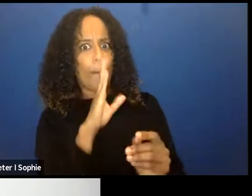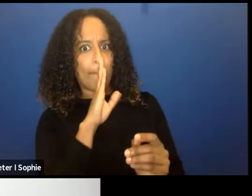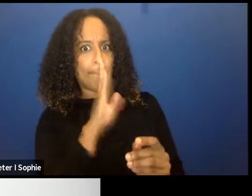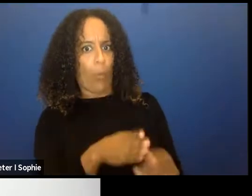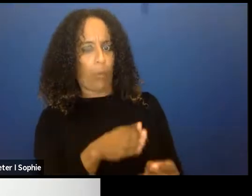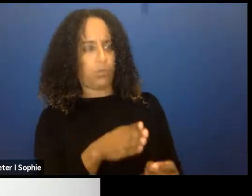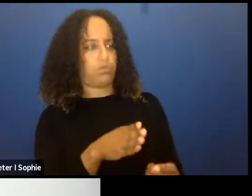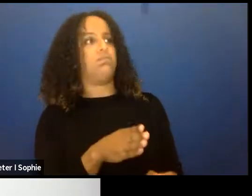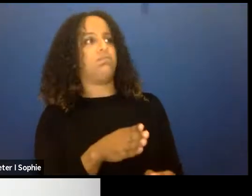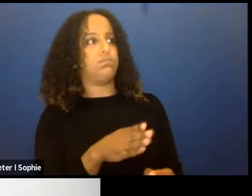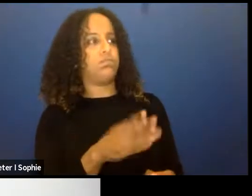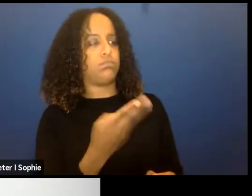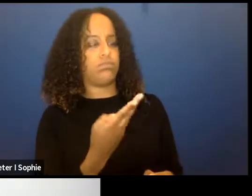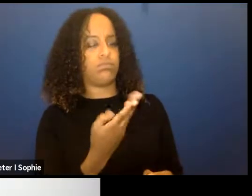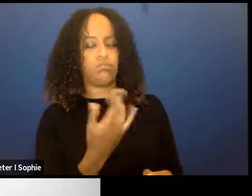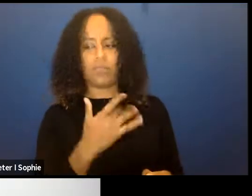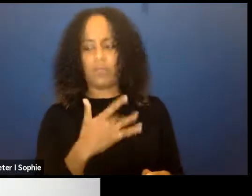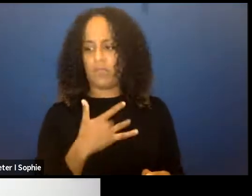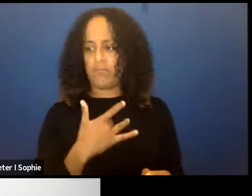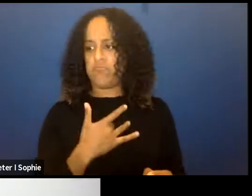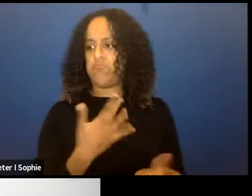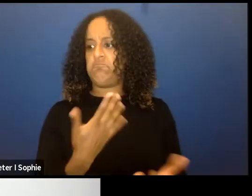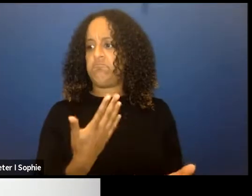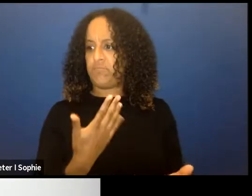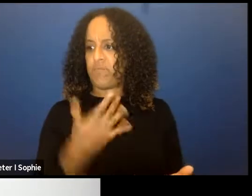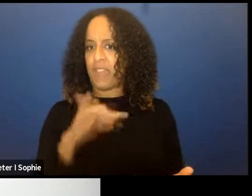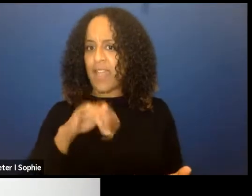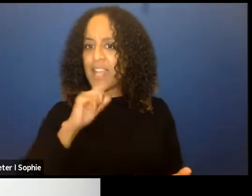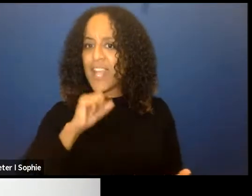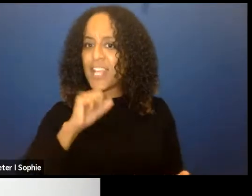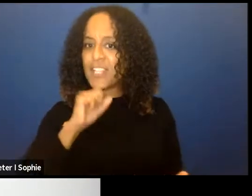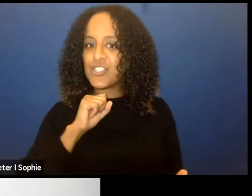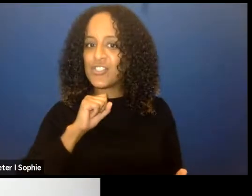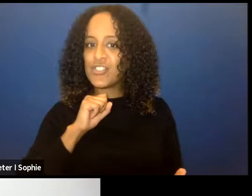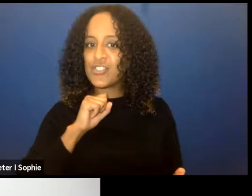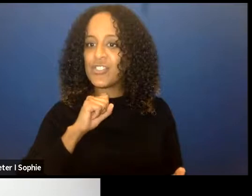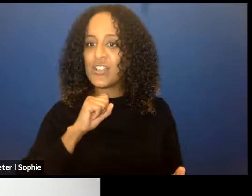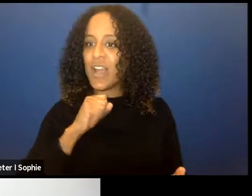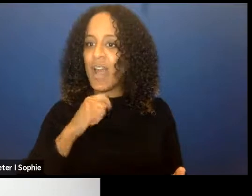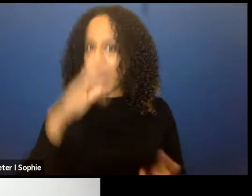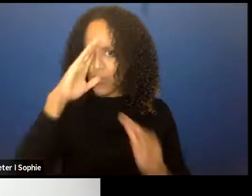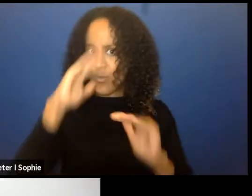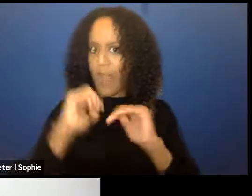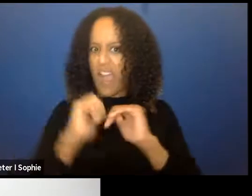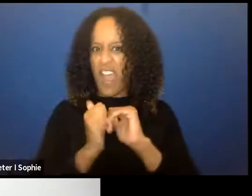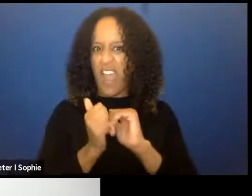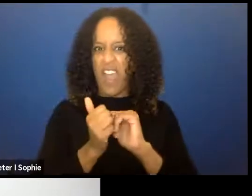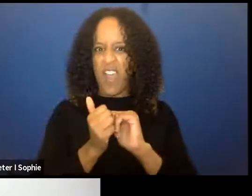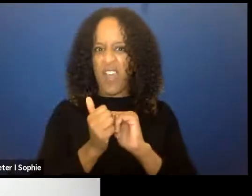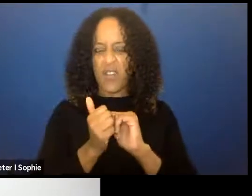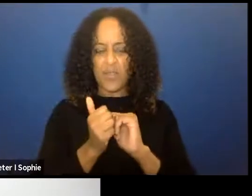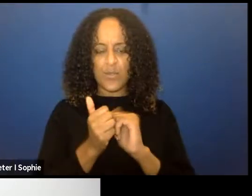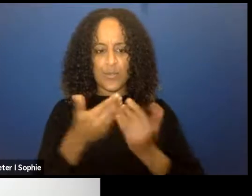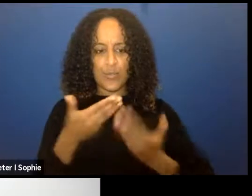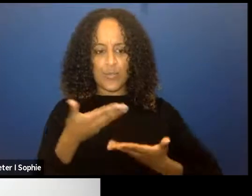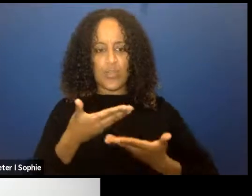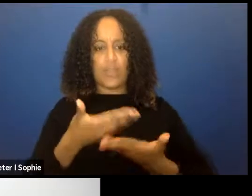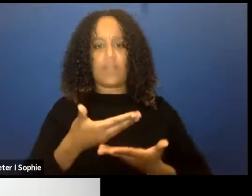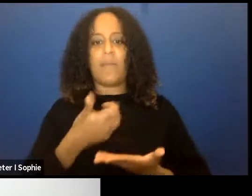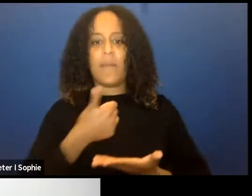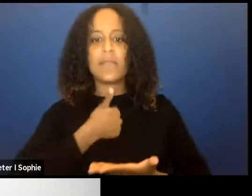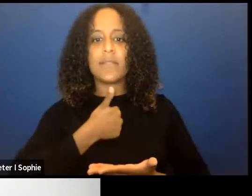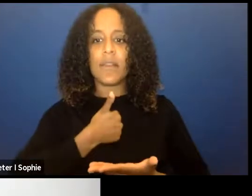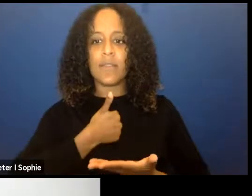you. And at that age, I think I didn't know how to fully bring myself